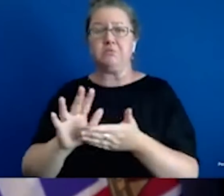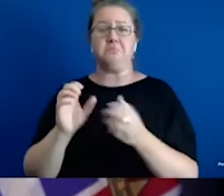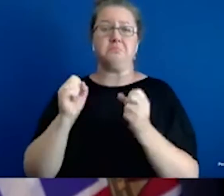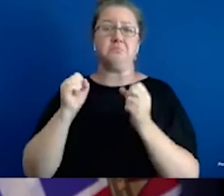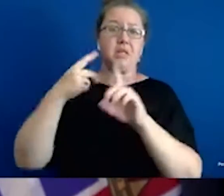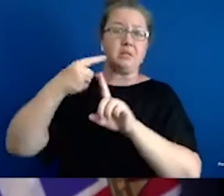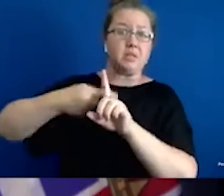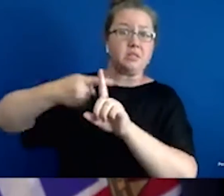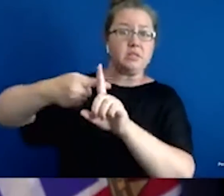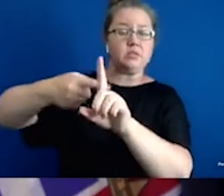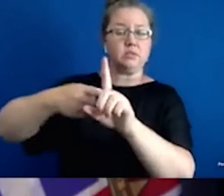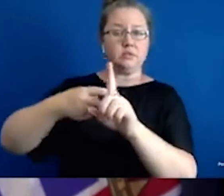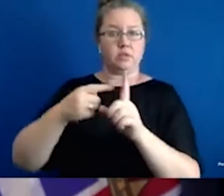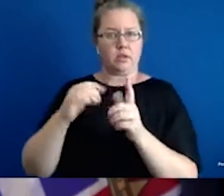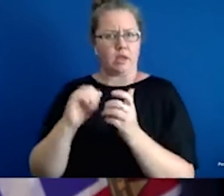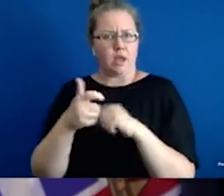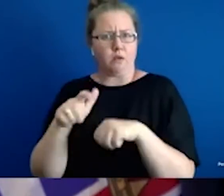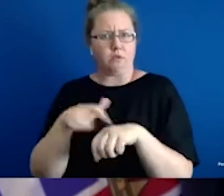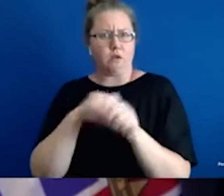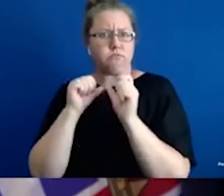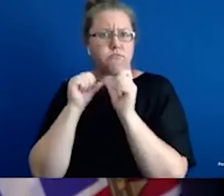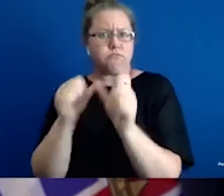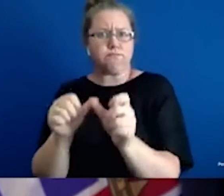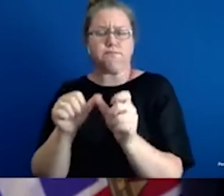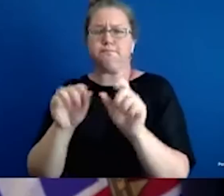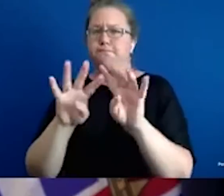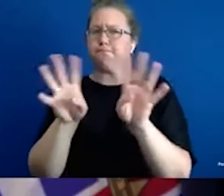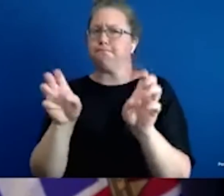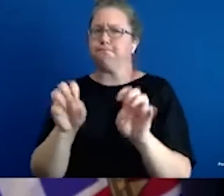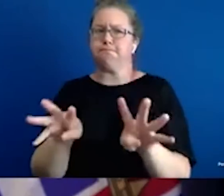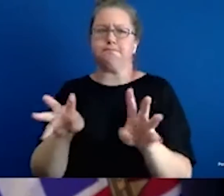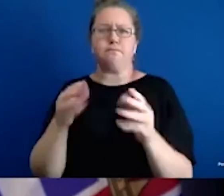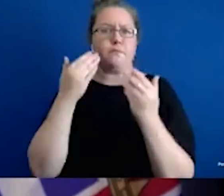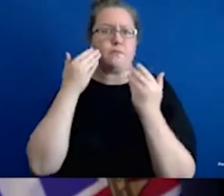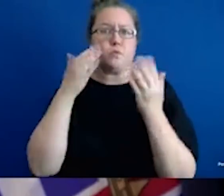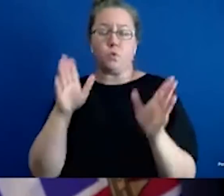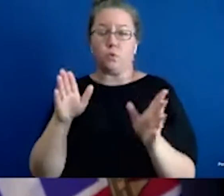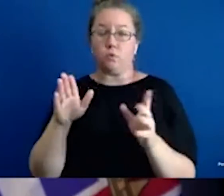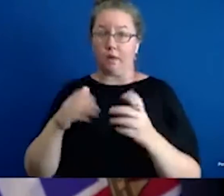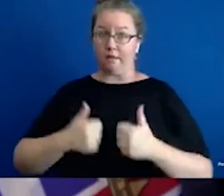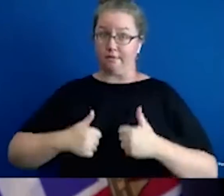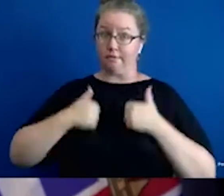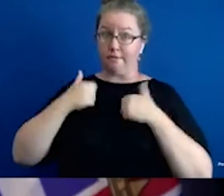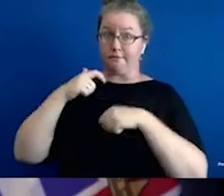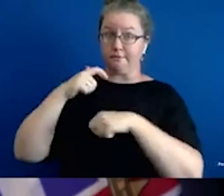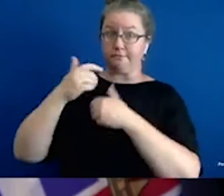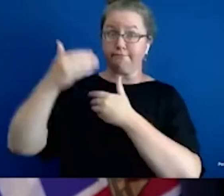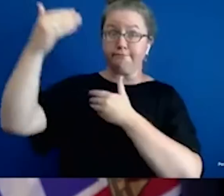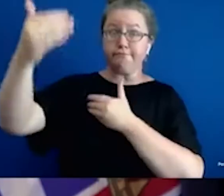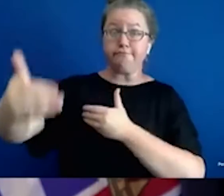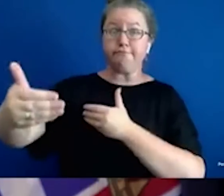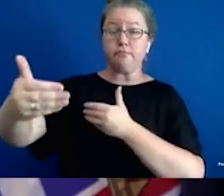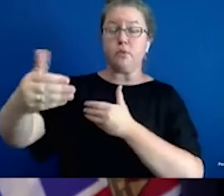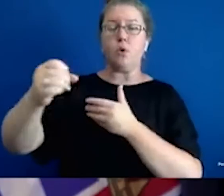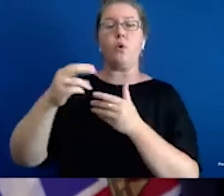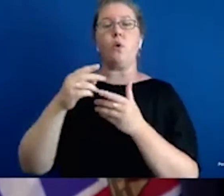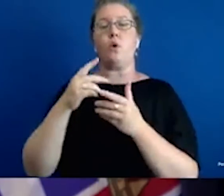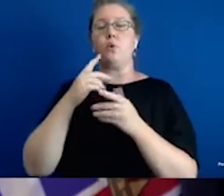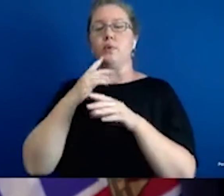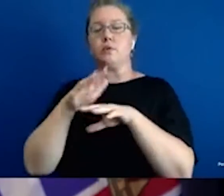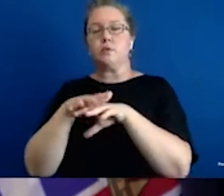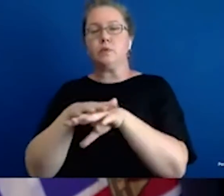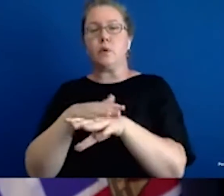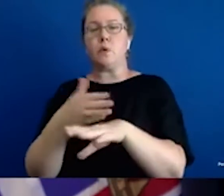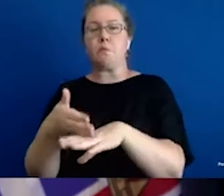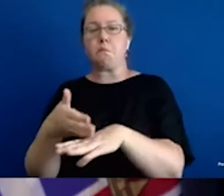and months right now. What we don't know, and this is where we've been watching the research around the world on this, we don't know if this is something that